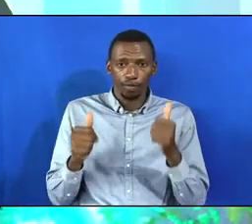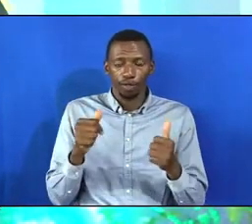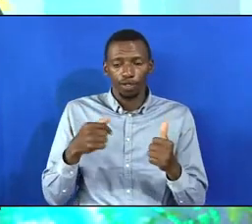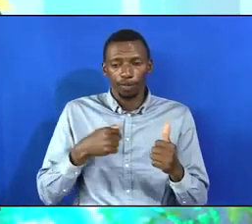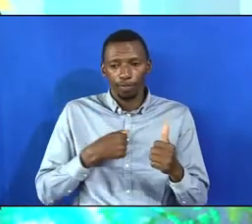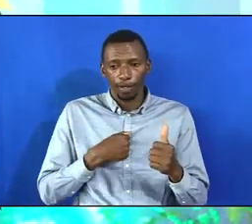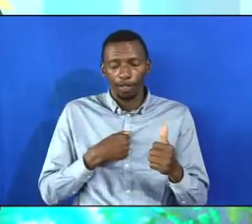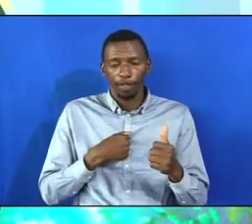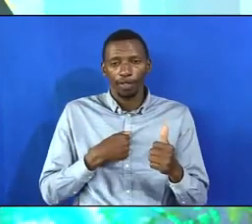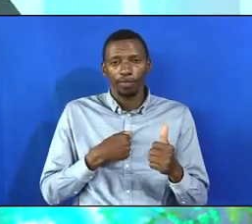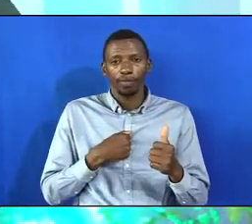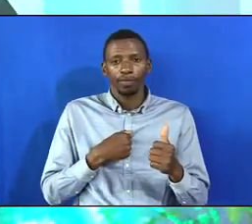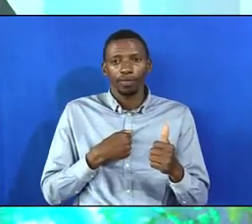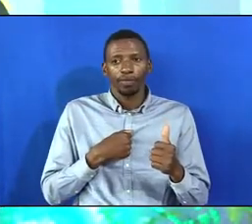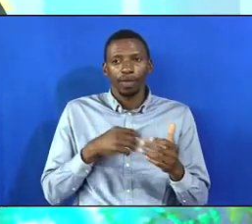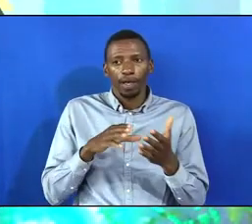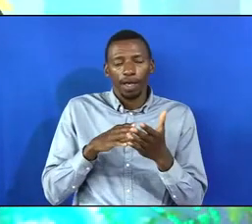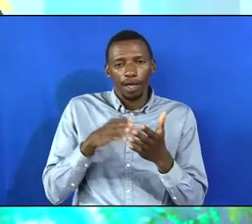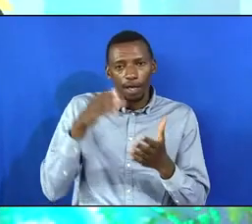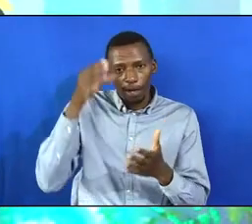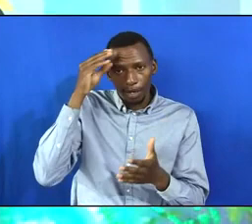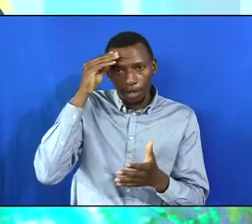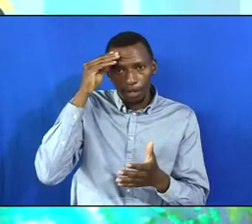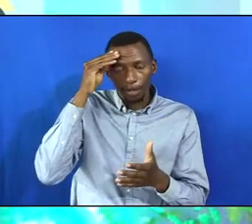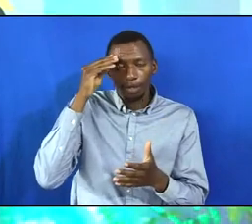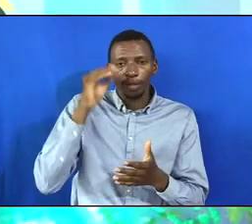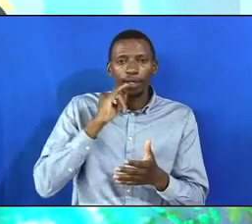big sinner. I'm a great sinner.